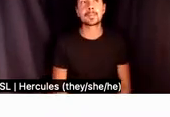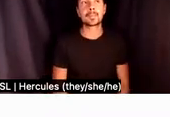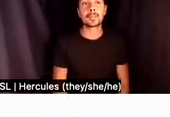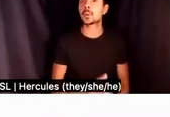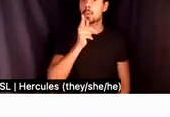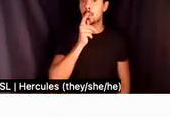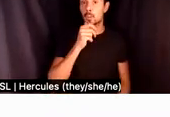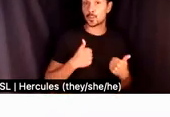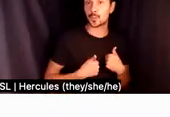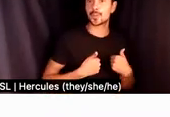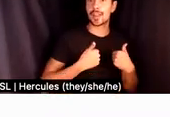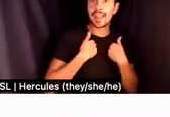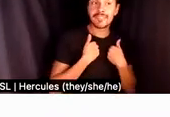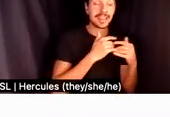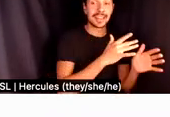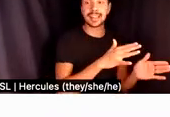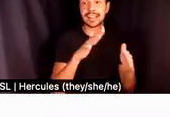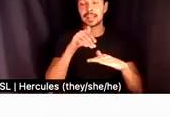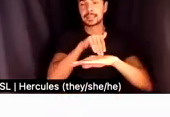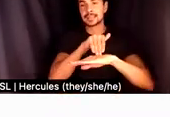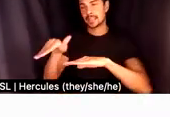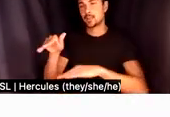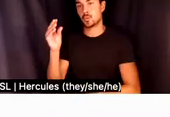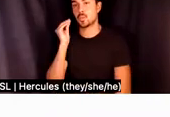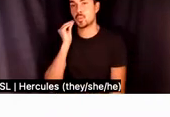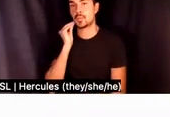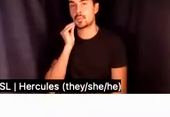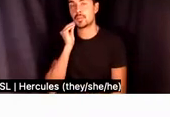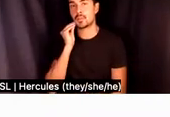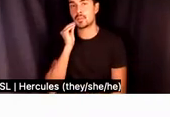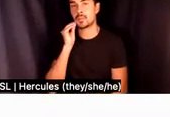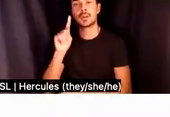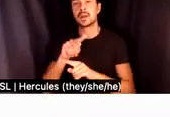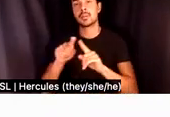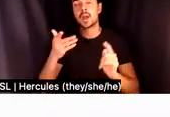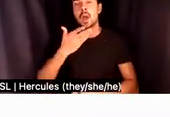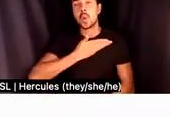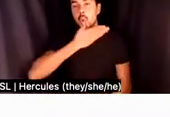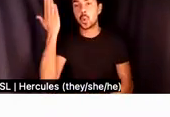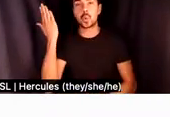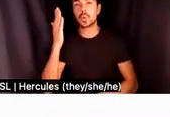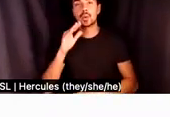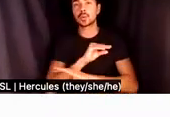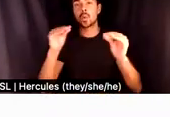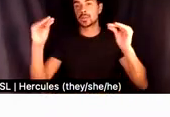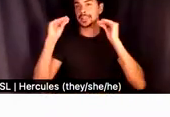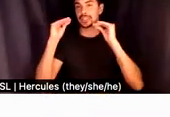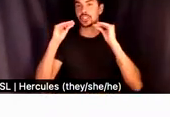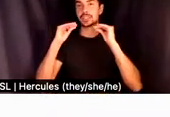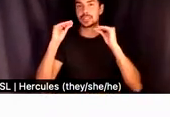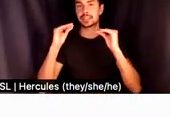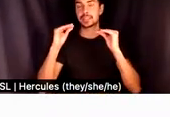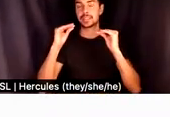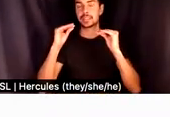are, returned home, but they didn't have those teachings that they would normally have. And so and they're also carrying all